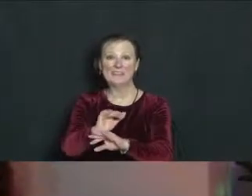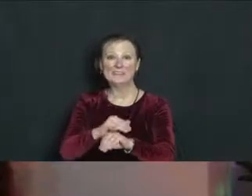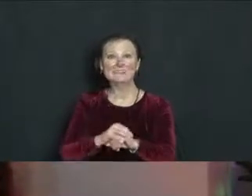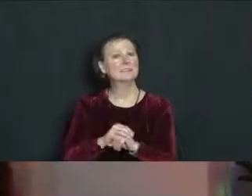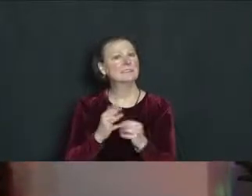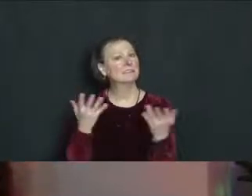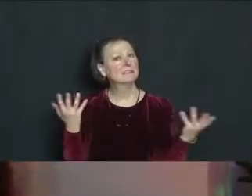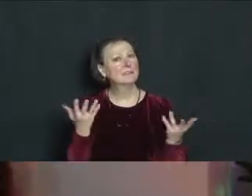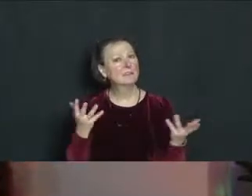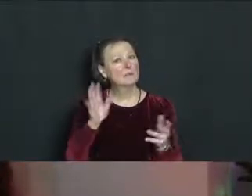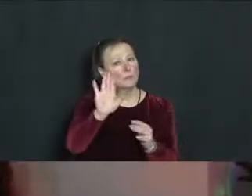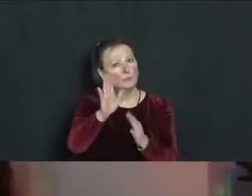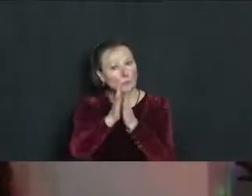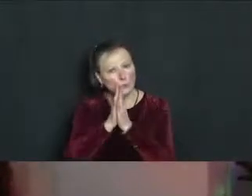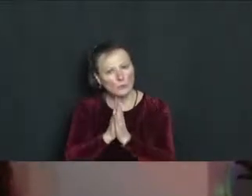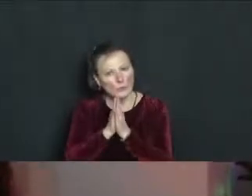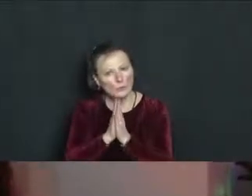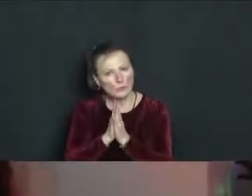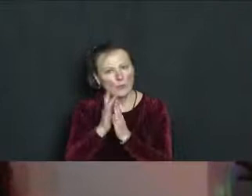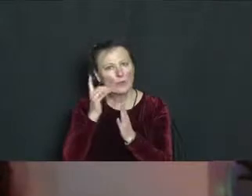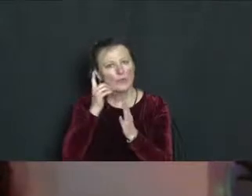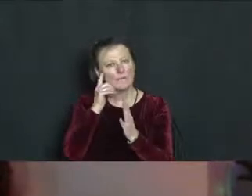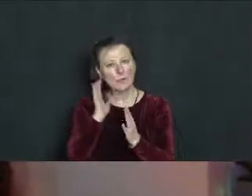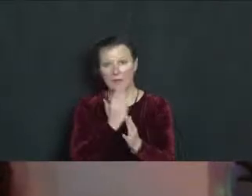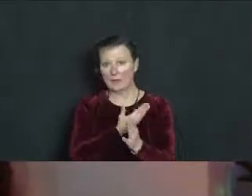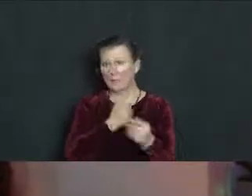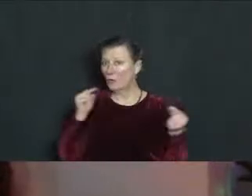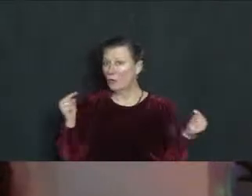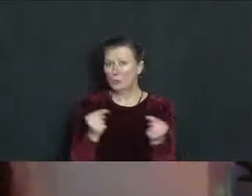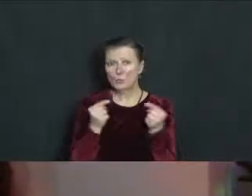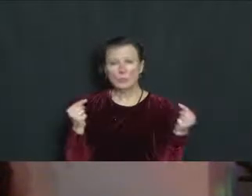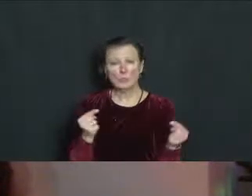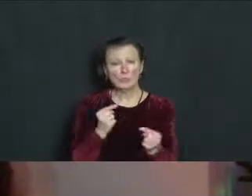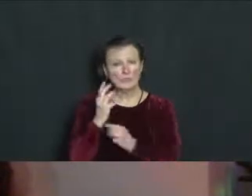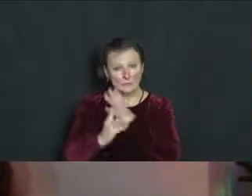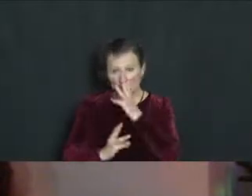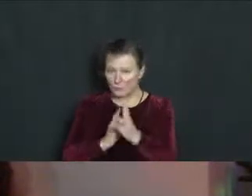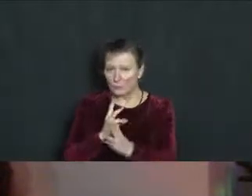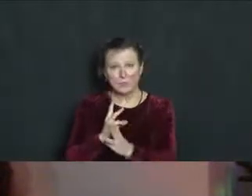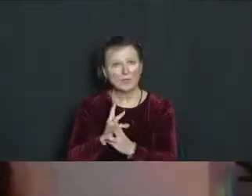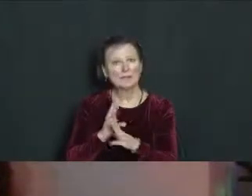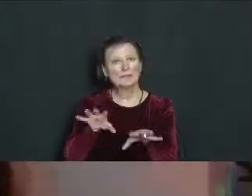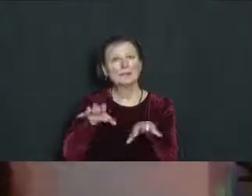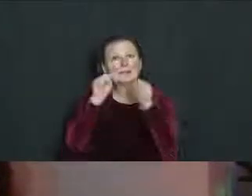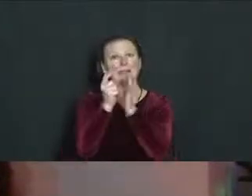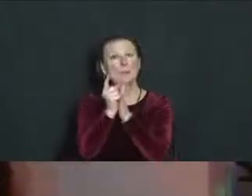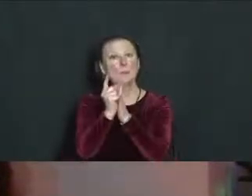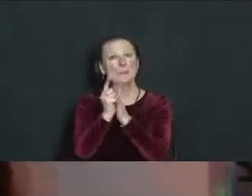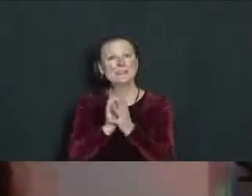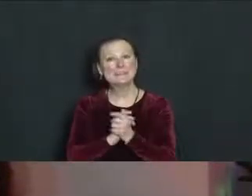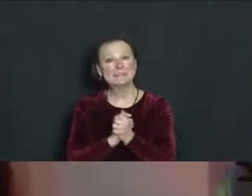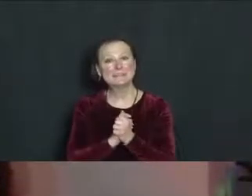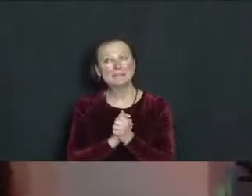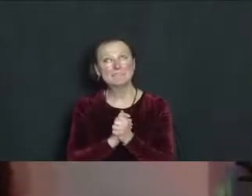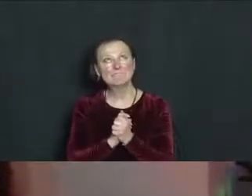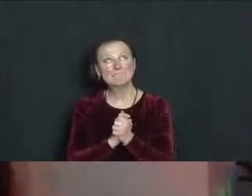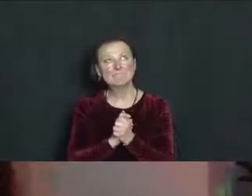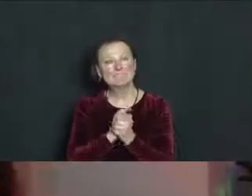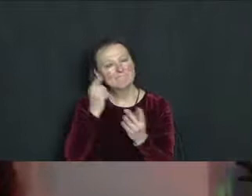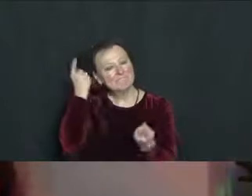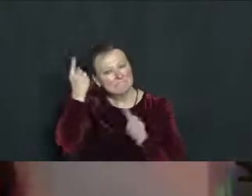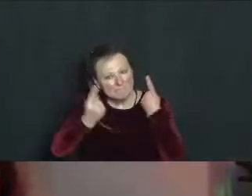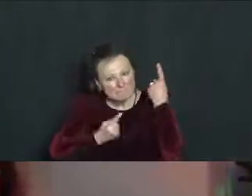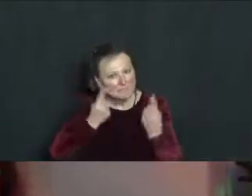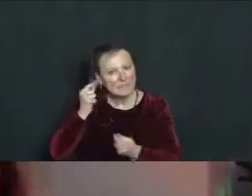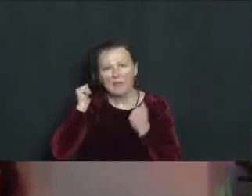What are your prayers for our hurting world? Take a moment to consider all that